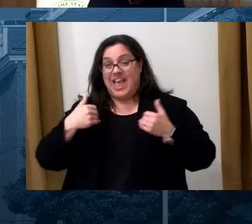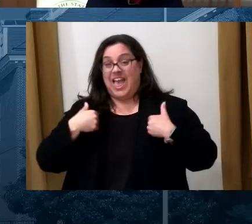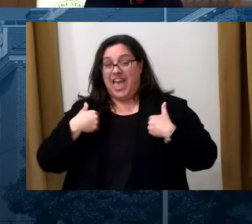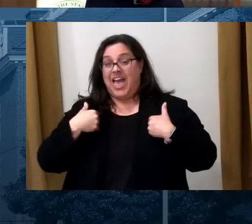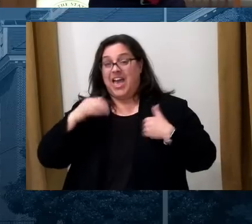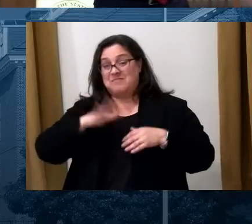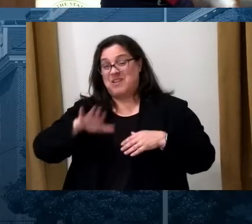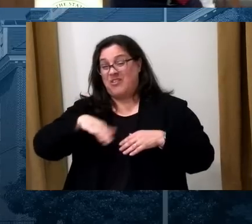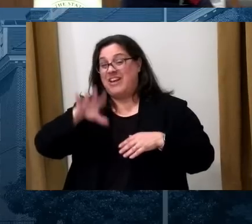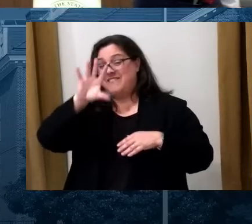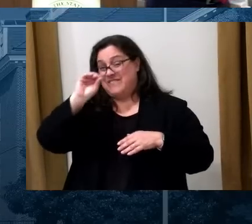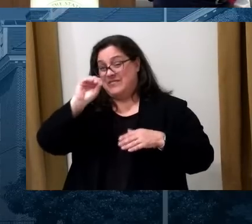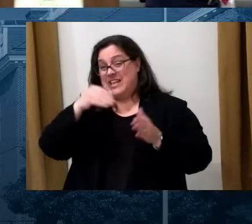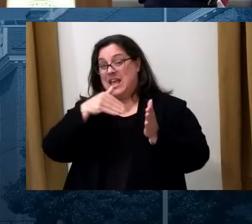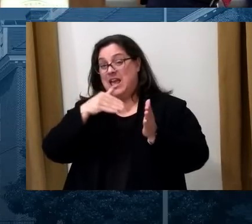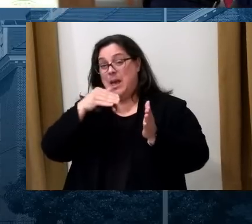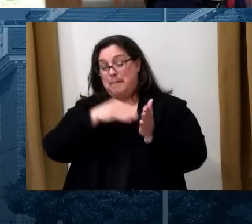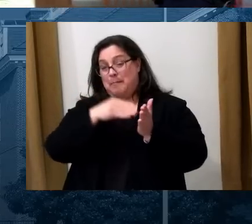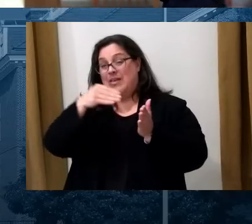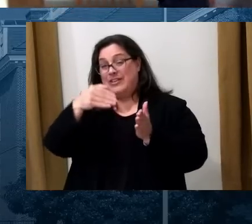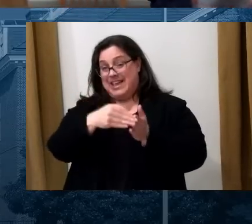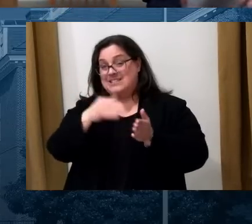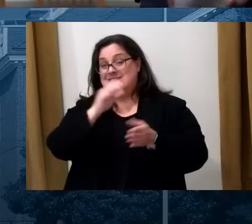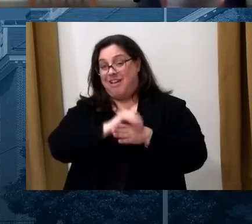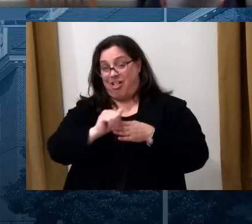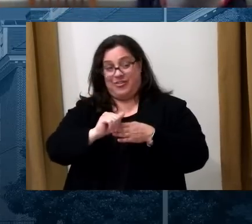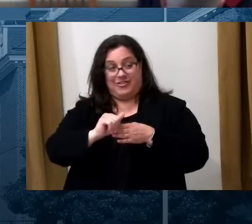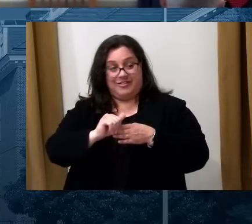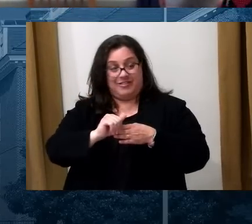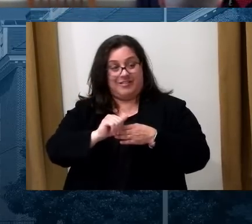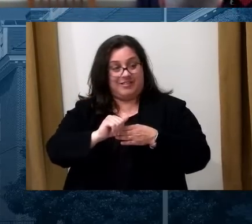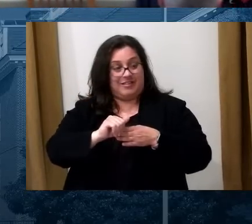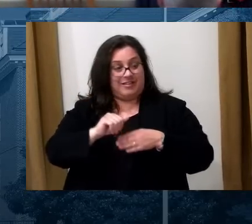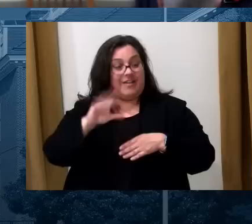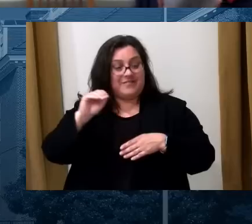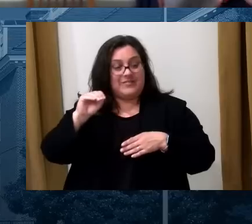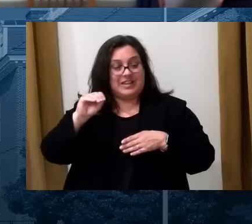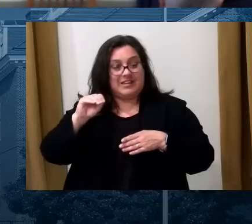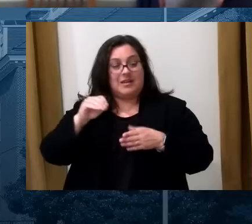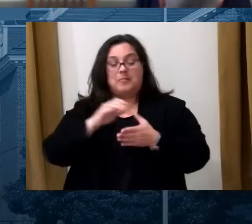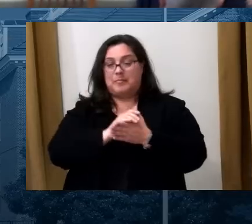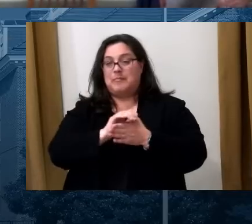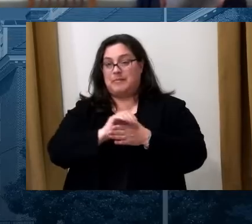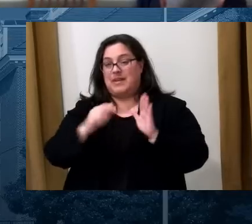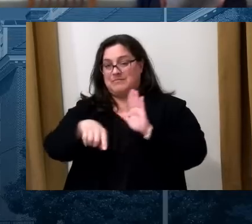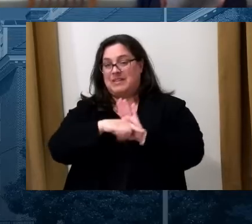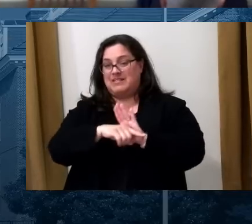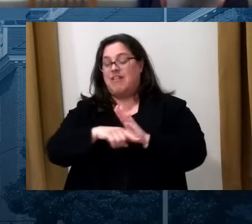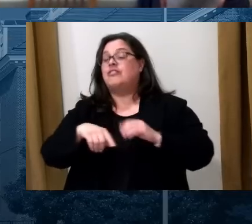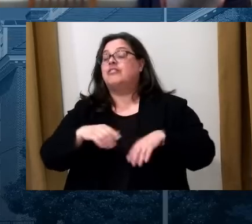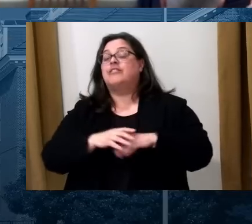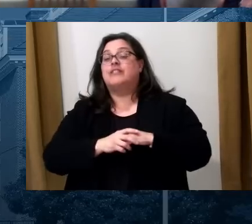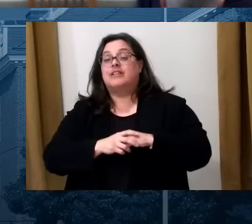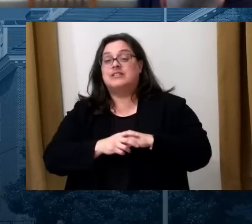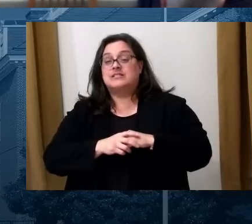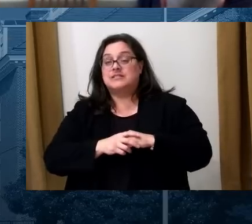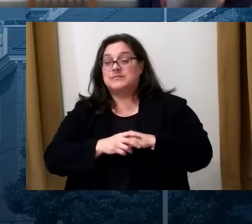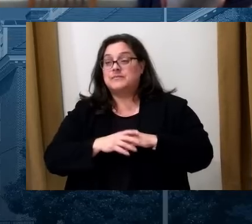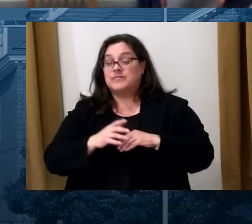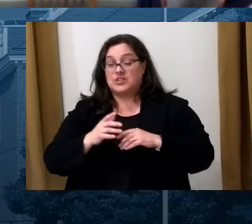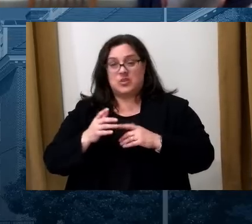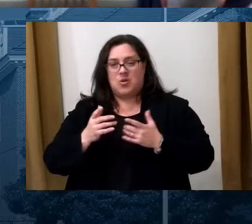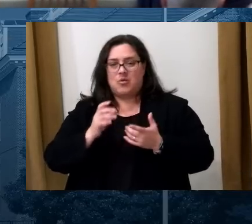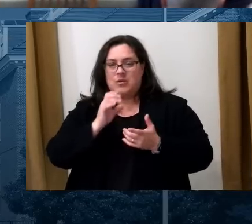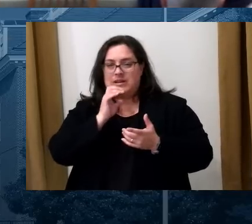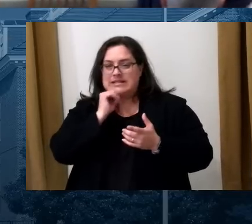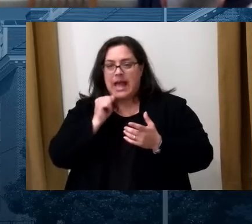if you look back over 30 or 40 years or more, you see that it's not atypical. It comes every several years.